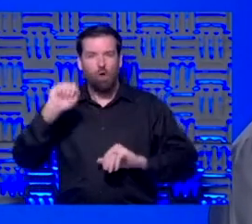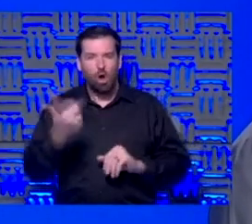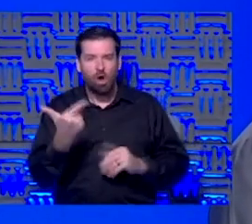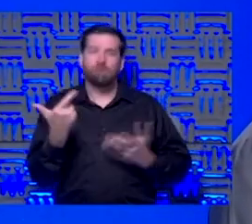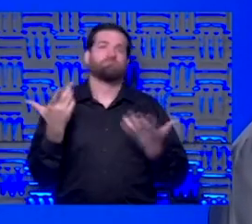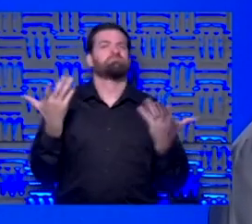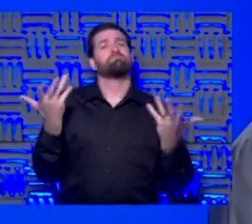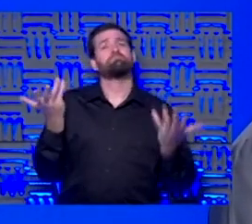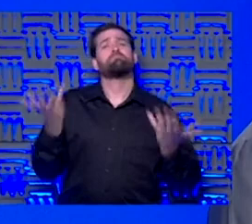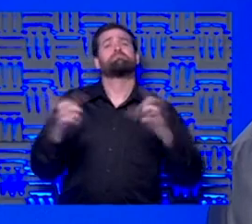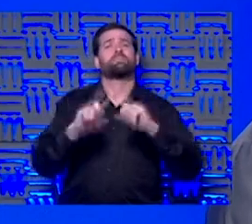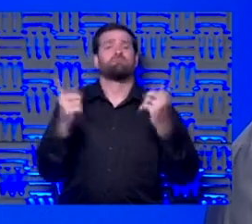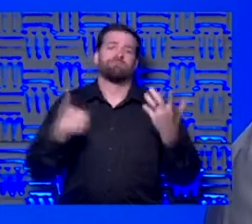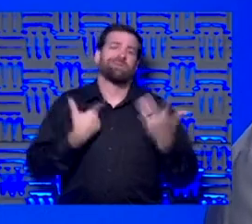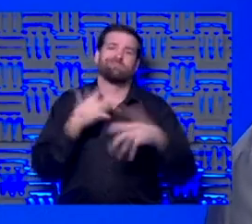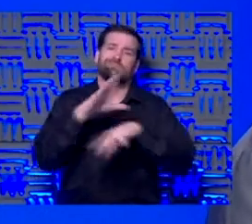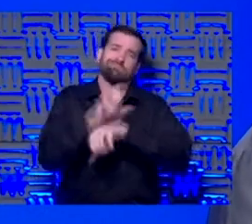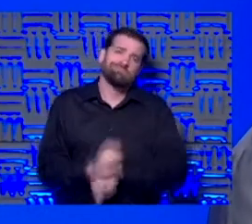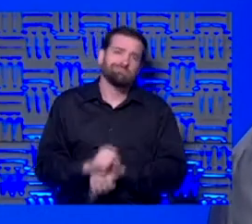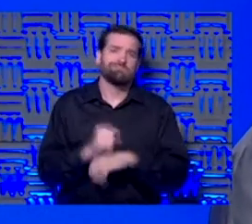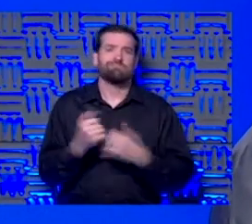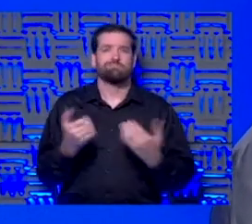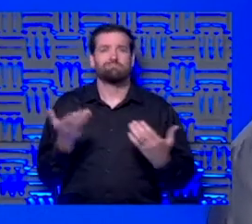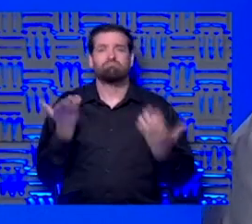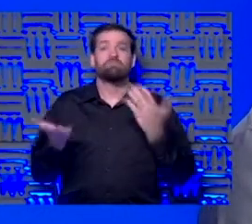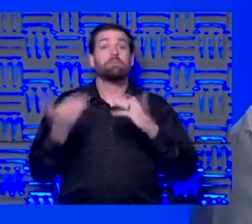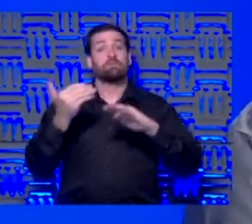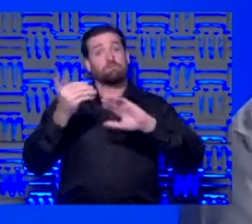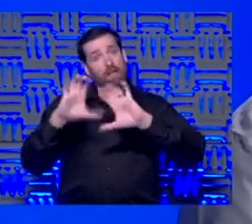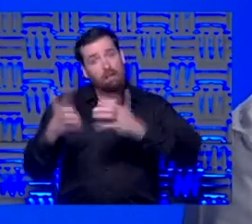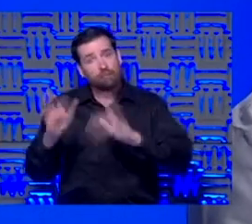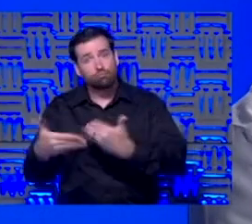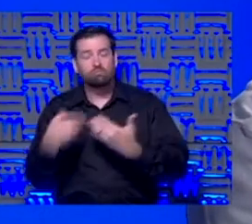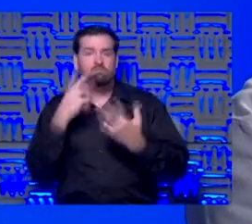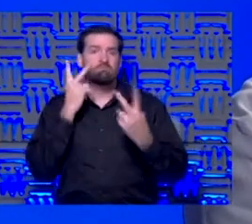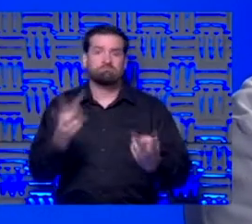different in the classroom setting, but